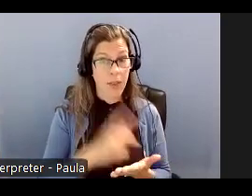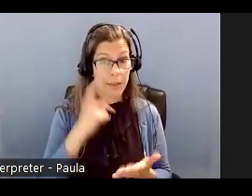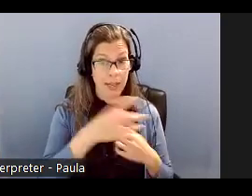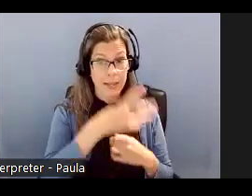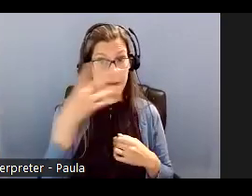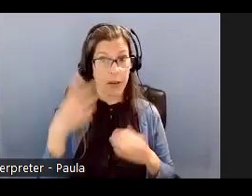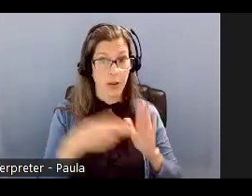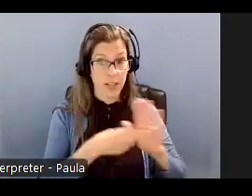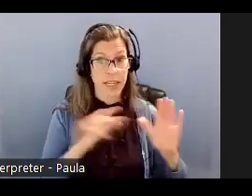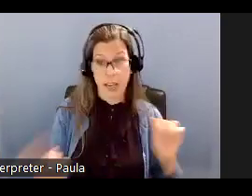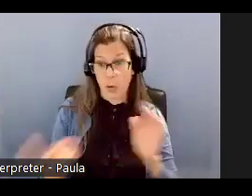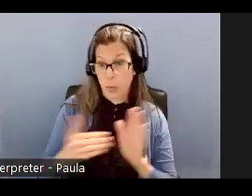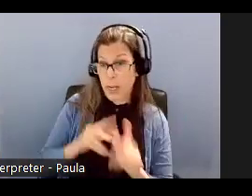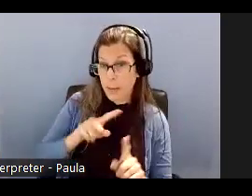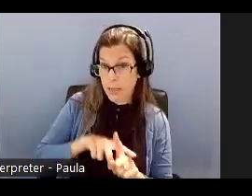reapply?